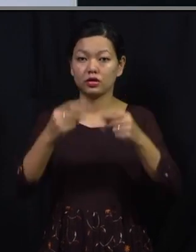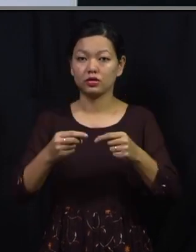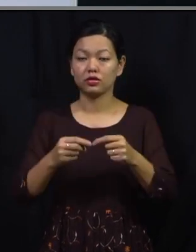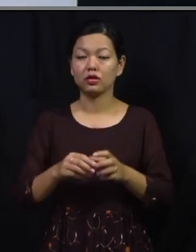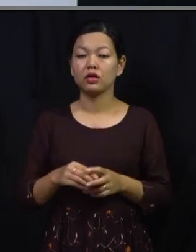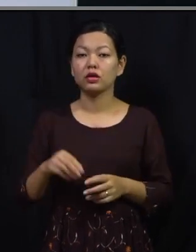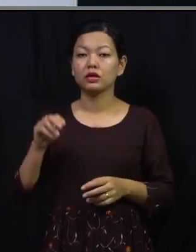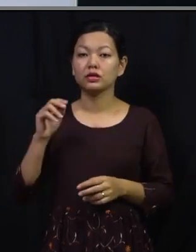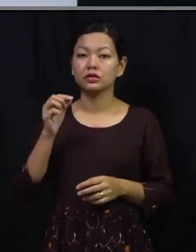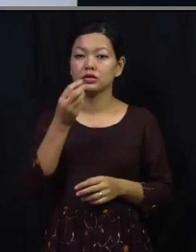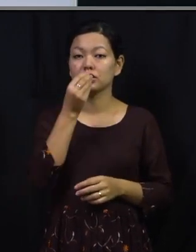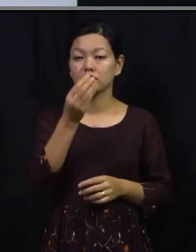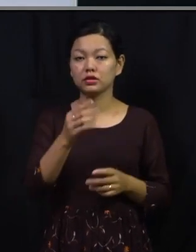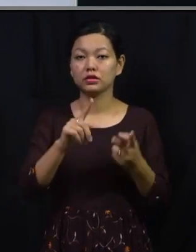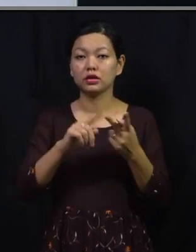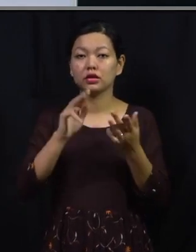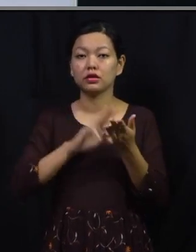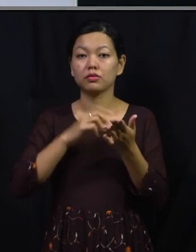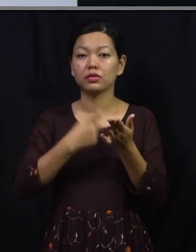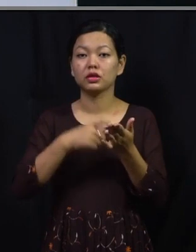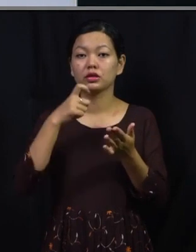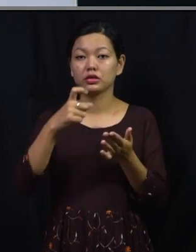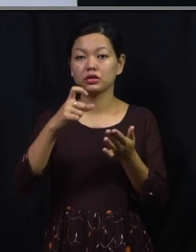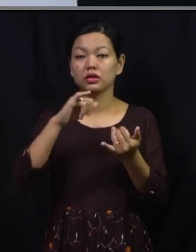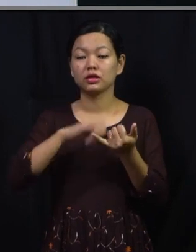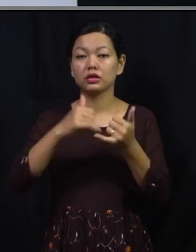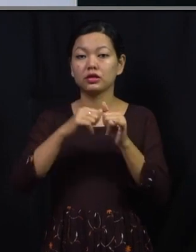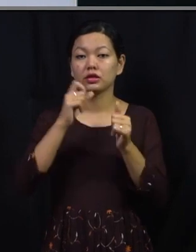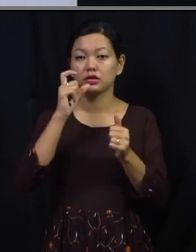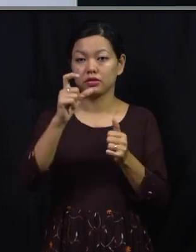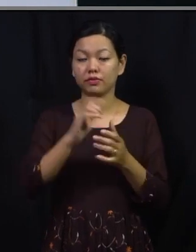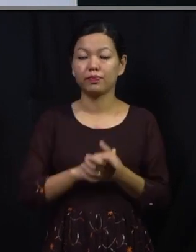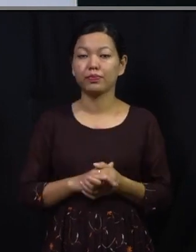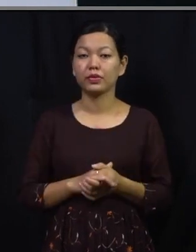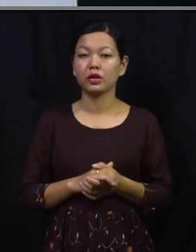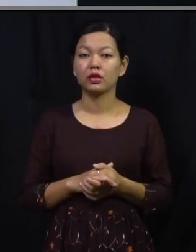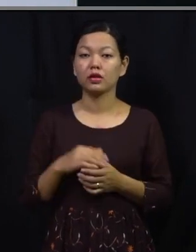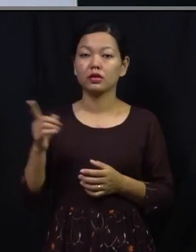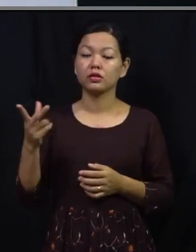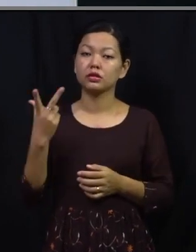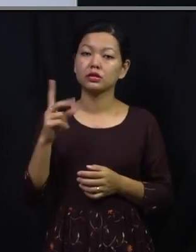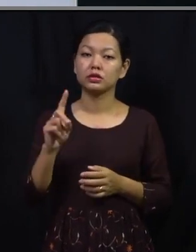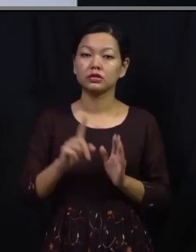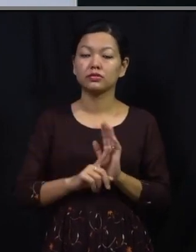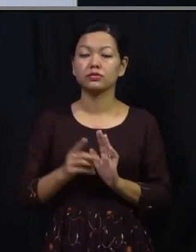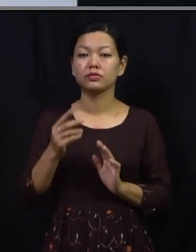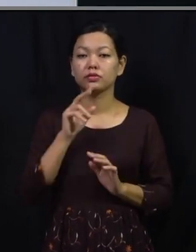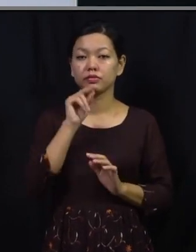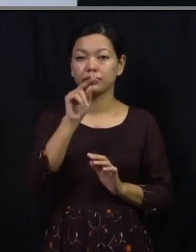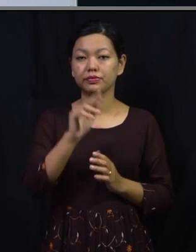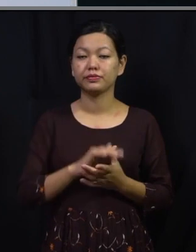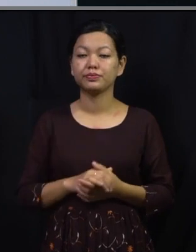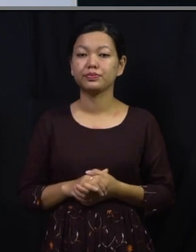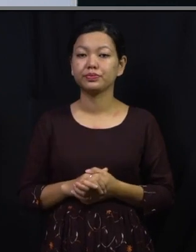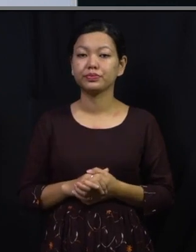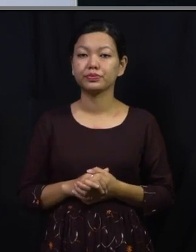is, remember this word IMRC SAC. I is identifying, M is measuring in monetary terms, R